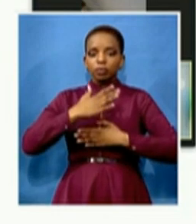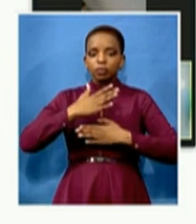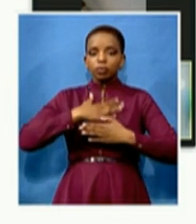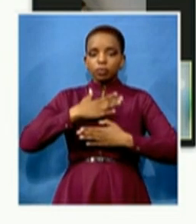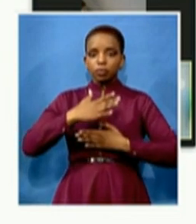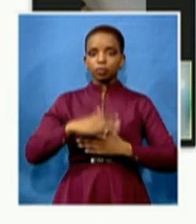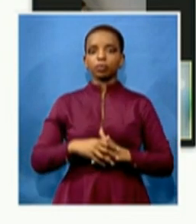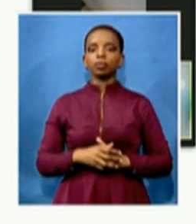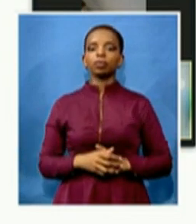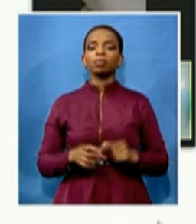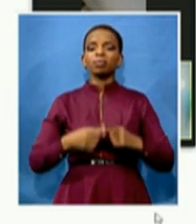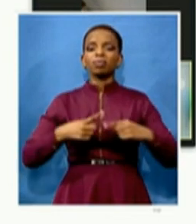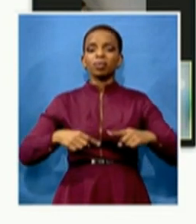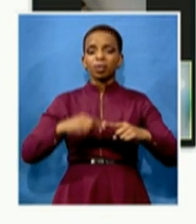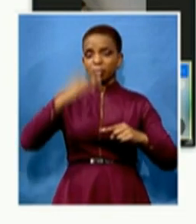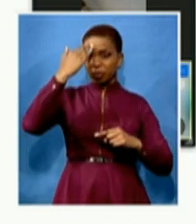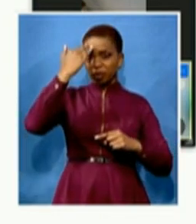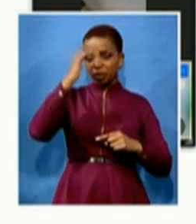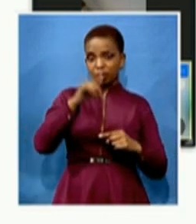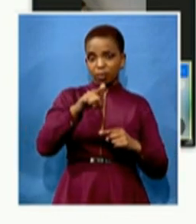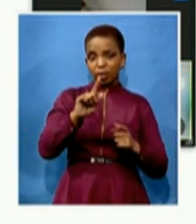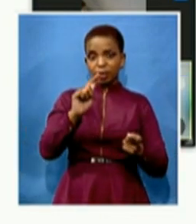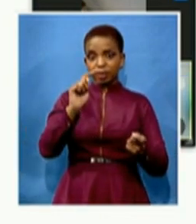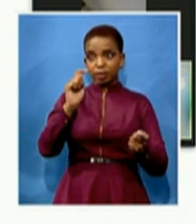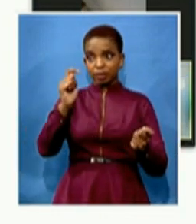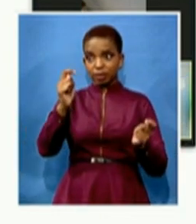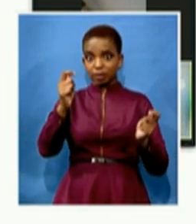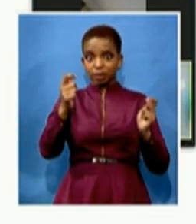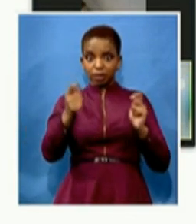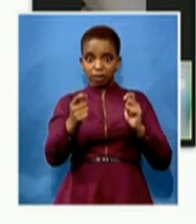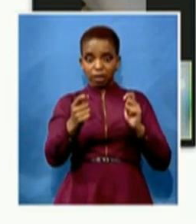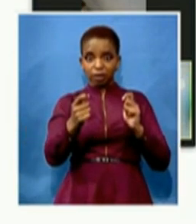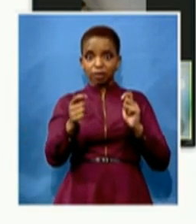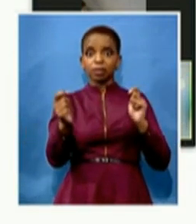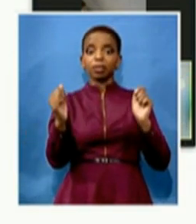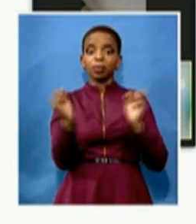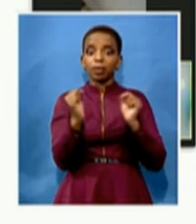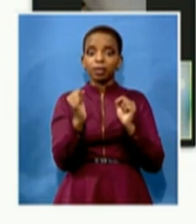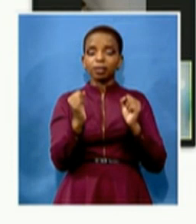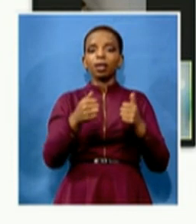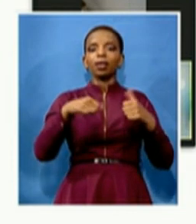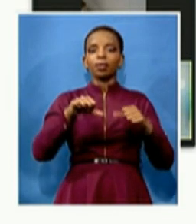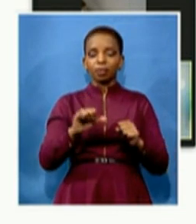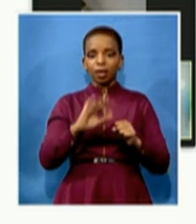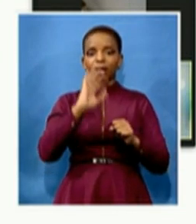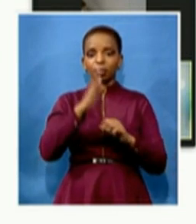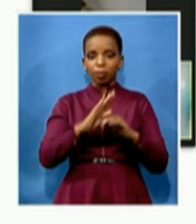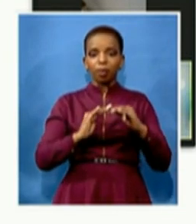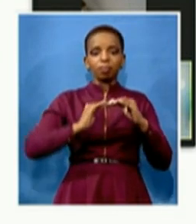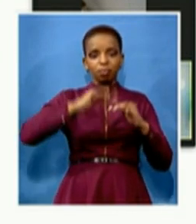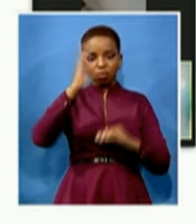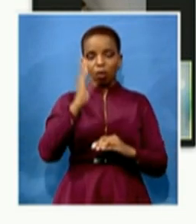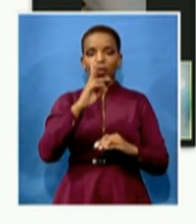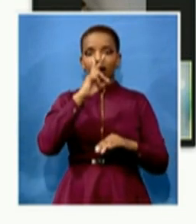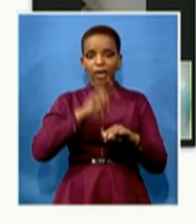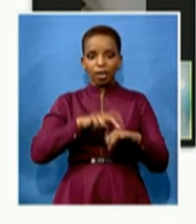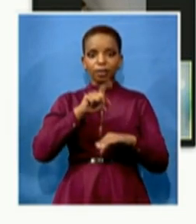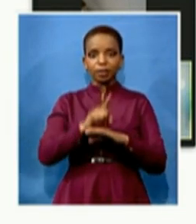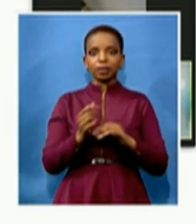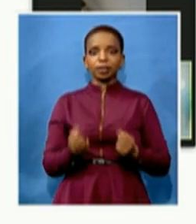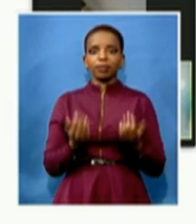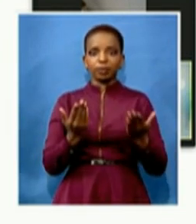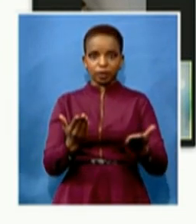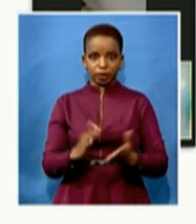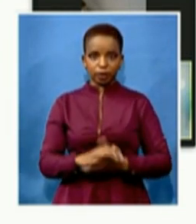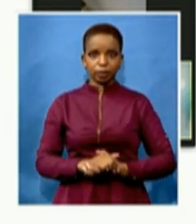also then need to be updated in terms of the demand for these services. We then project this going forward and